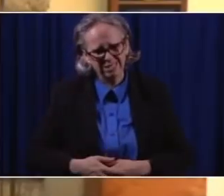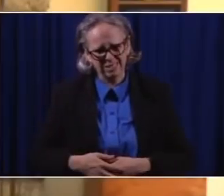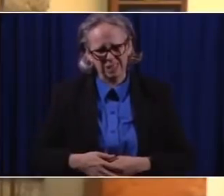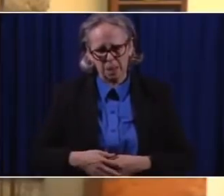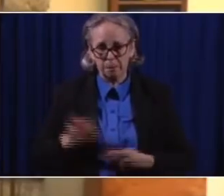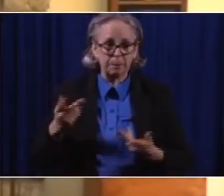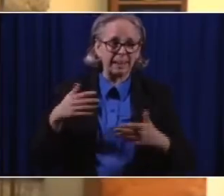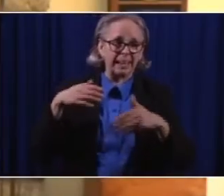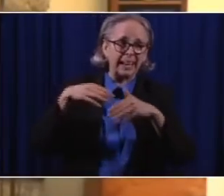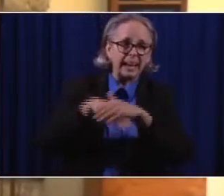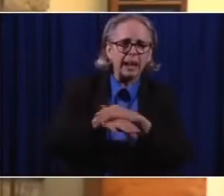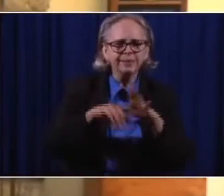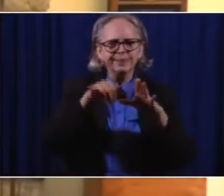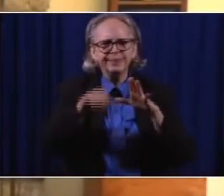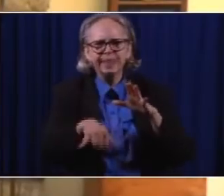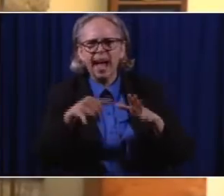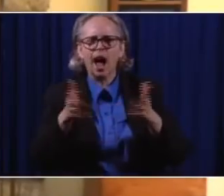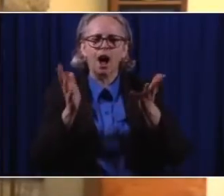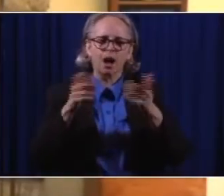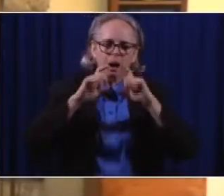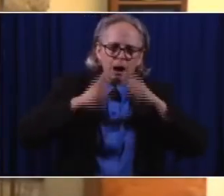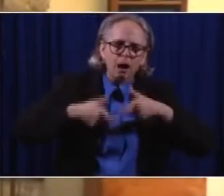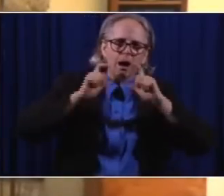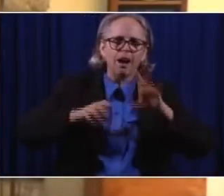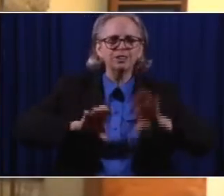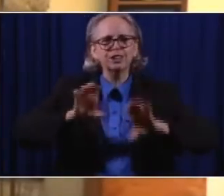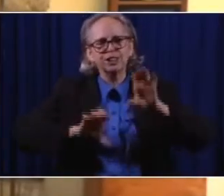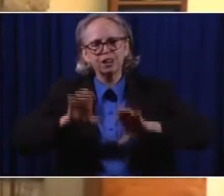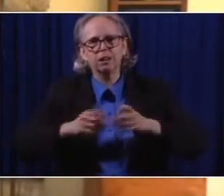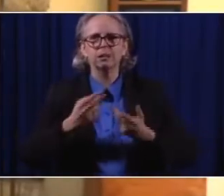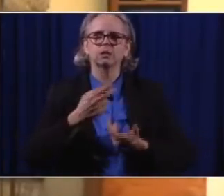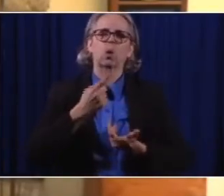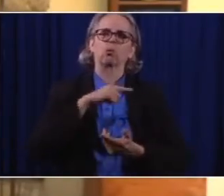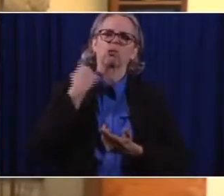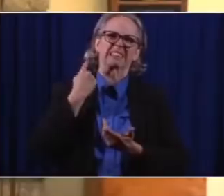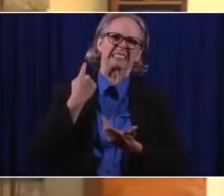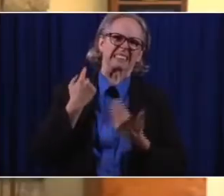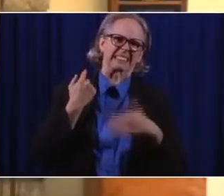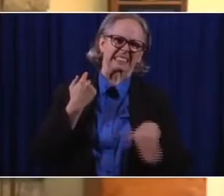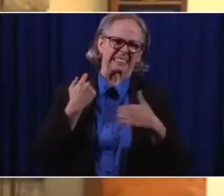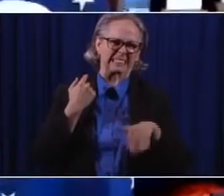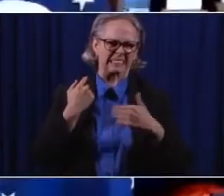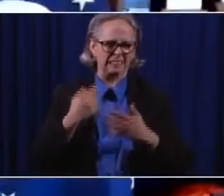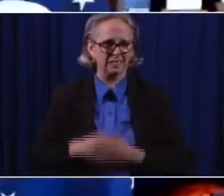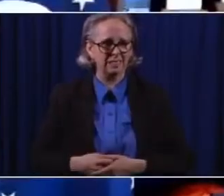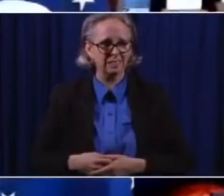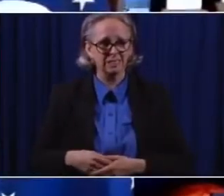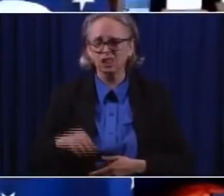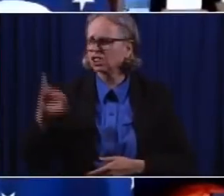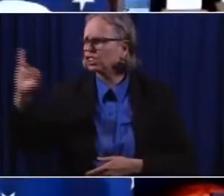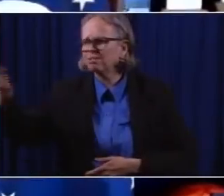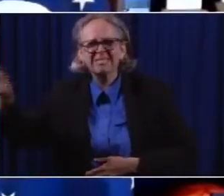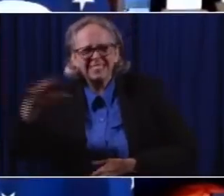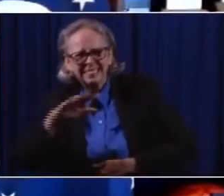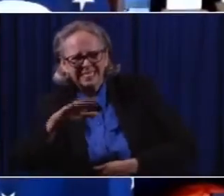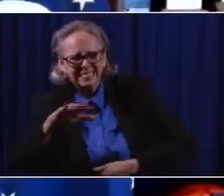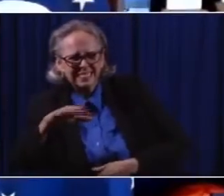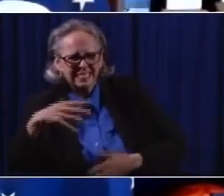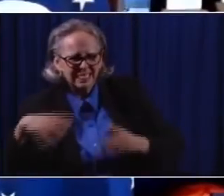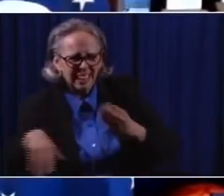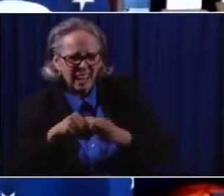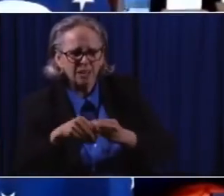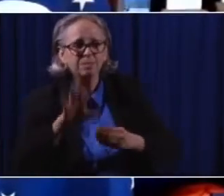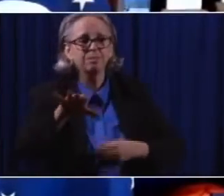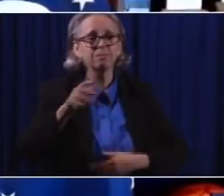I just want to add that Look, we've been doing weekly phone calls with the Restaurant